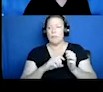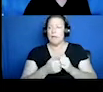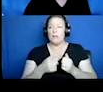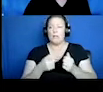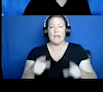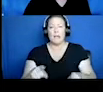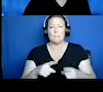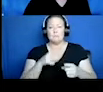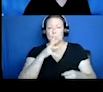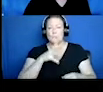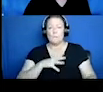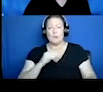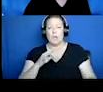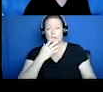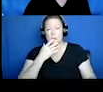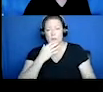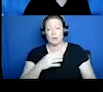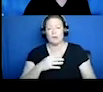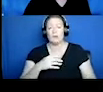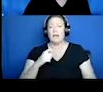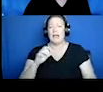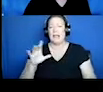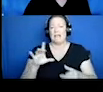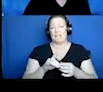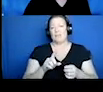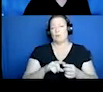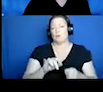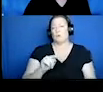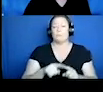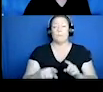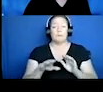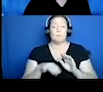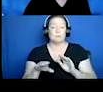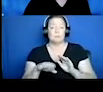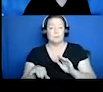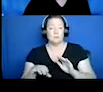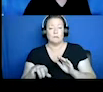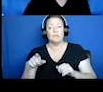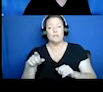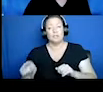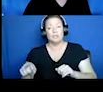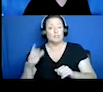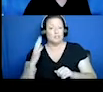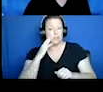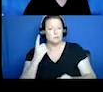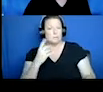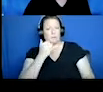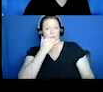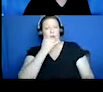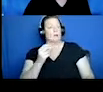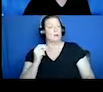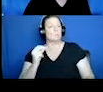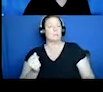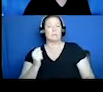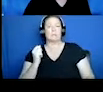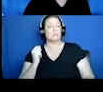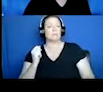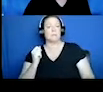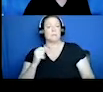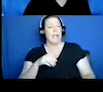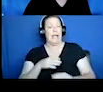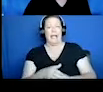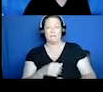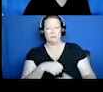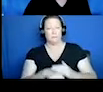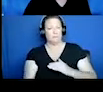to women of color when, and I can link to it as well. But basically, she knew something was wrong immediately following the birth of her child, and her